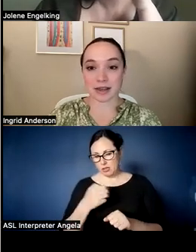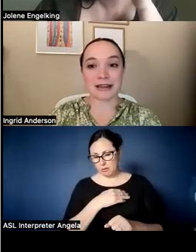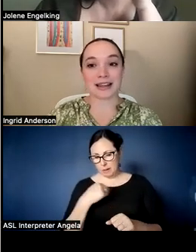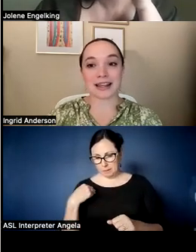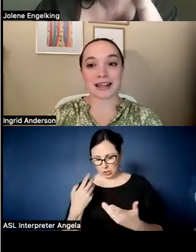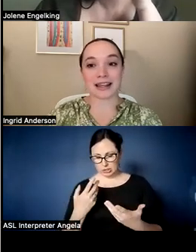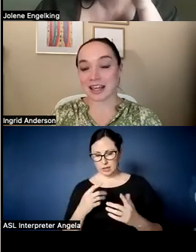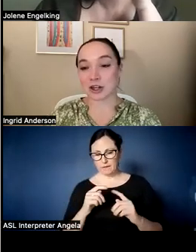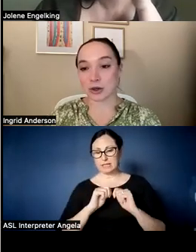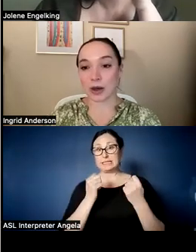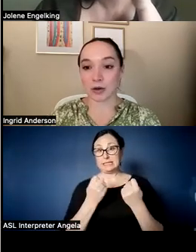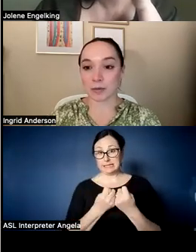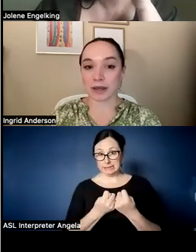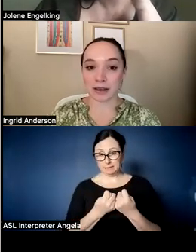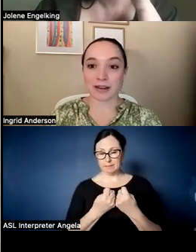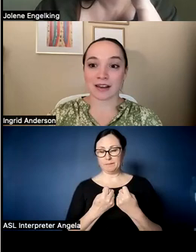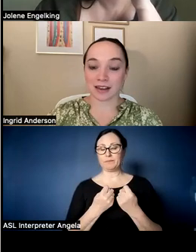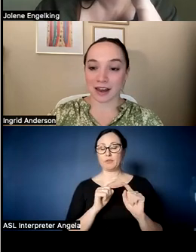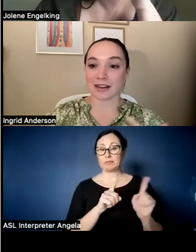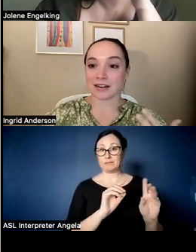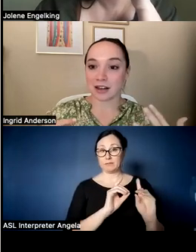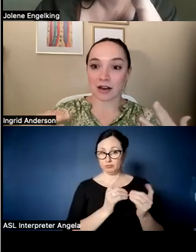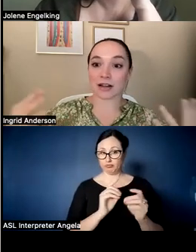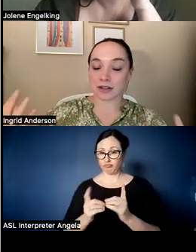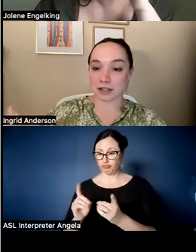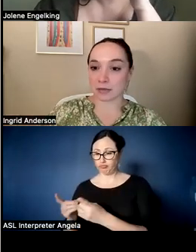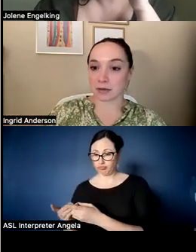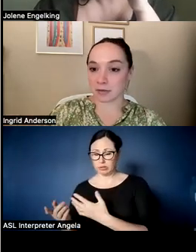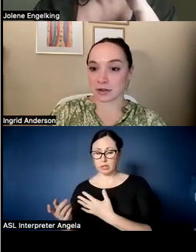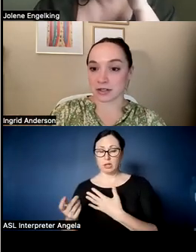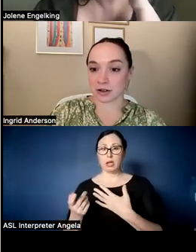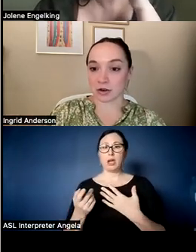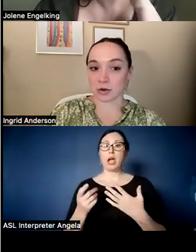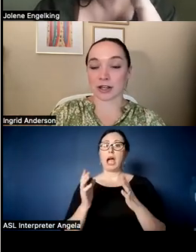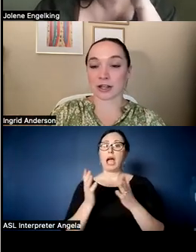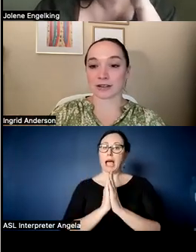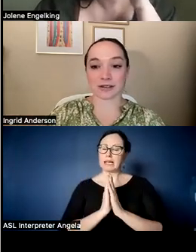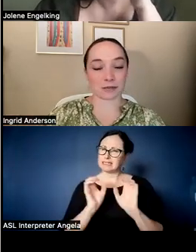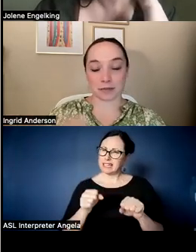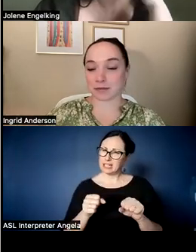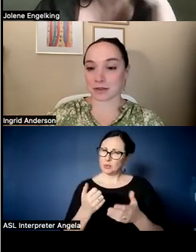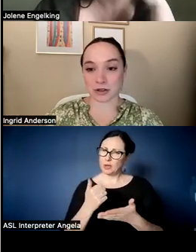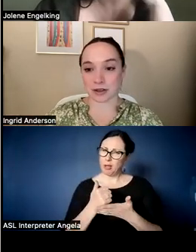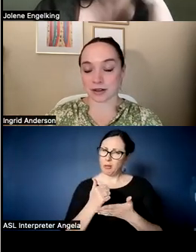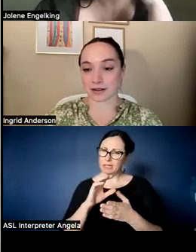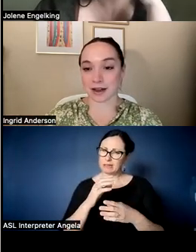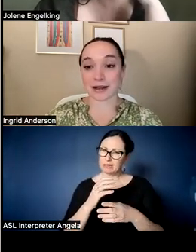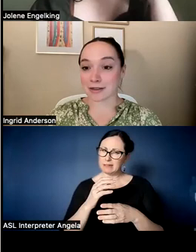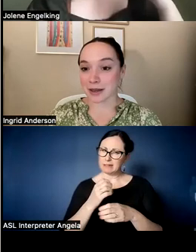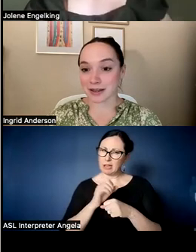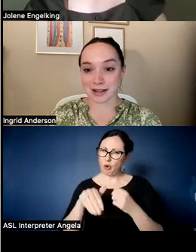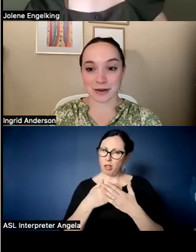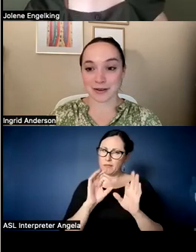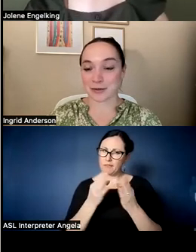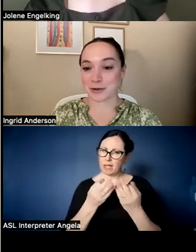asking me, like, hey, can you help me get all of these family members here? Or during the height